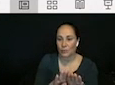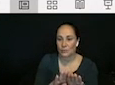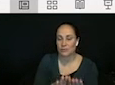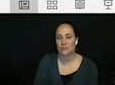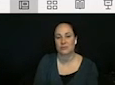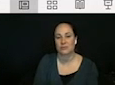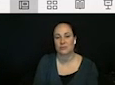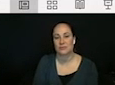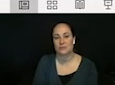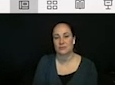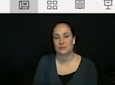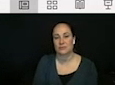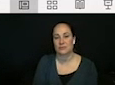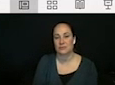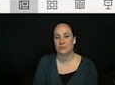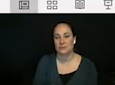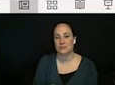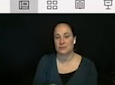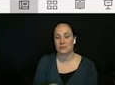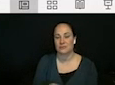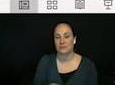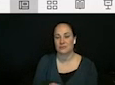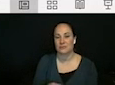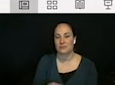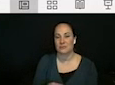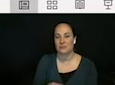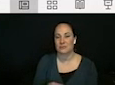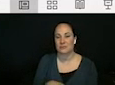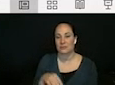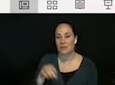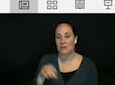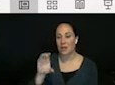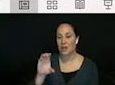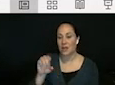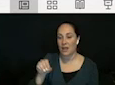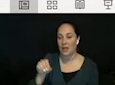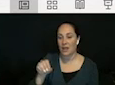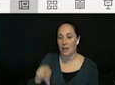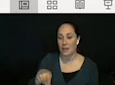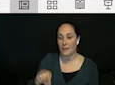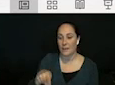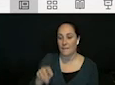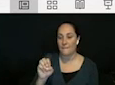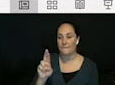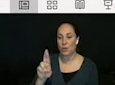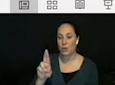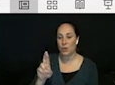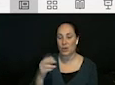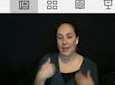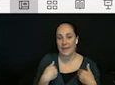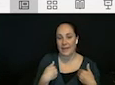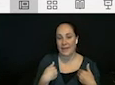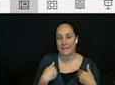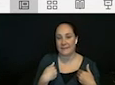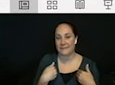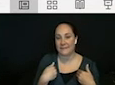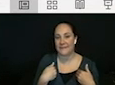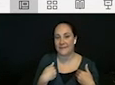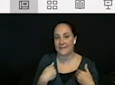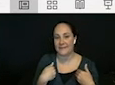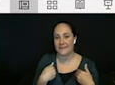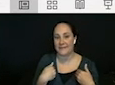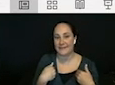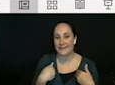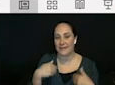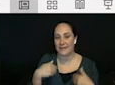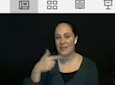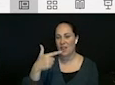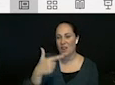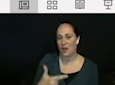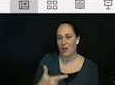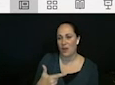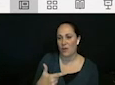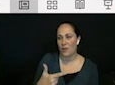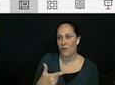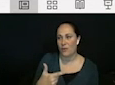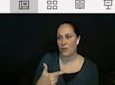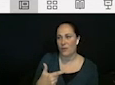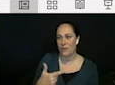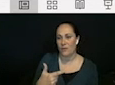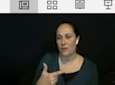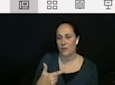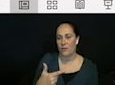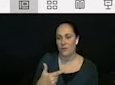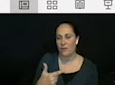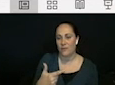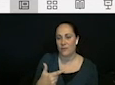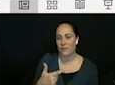really low resistivity. So the resistance is really low. David, Yes. can I jump in for a second? Could you